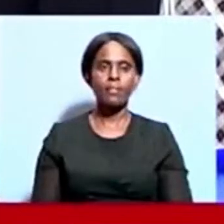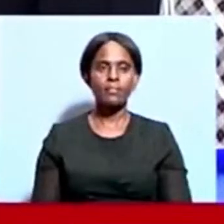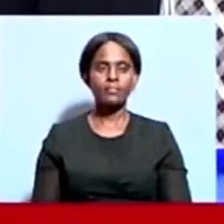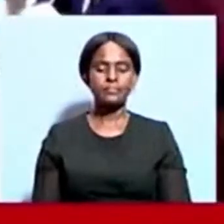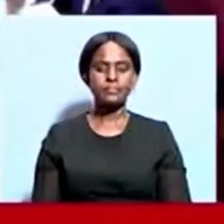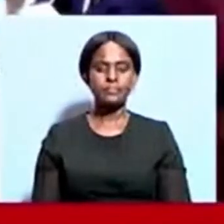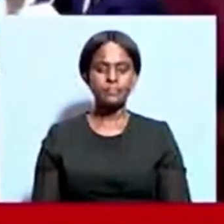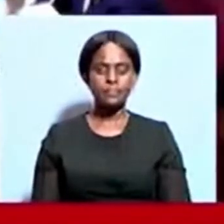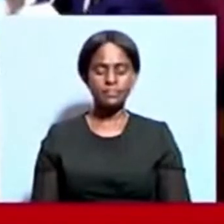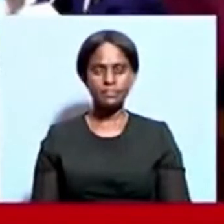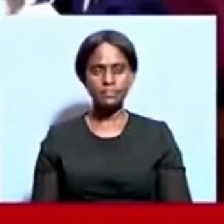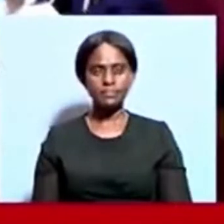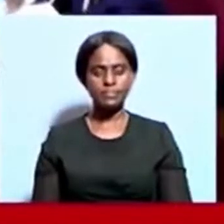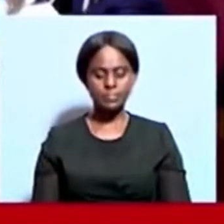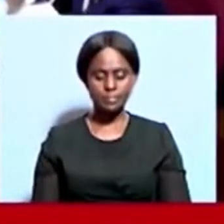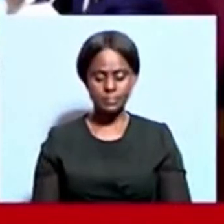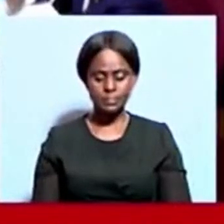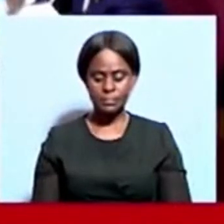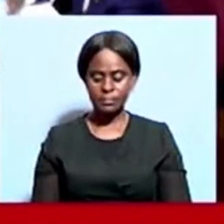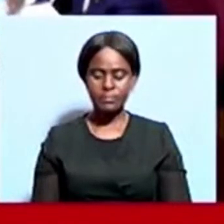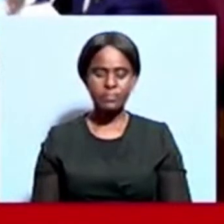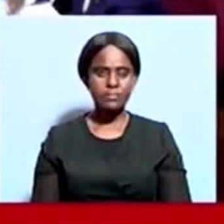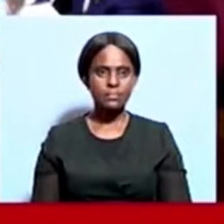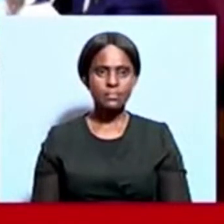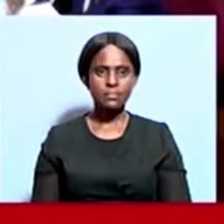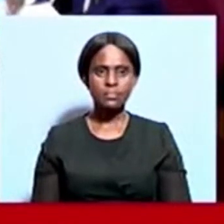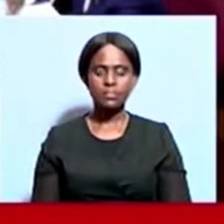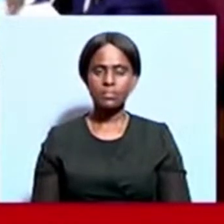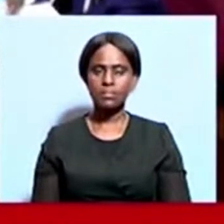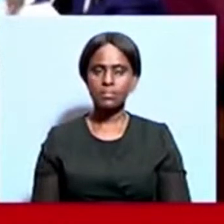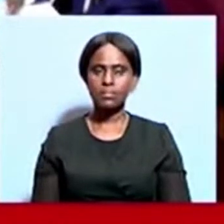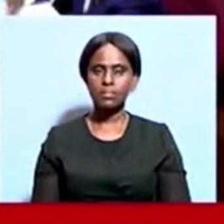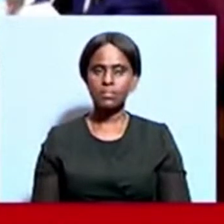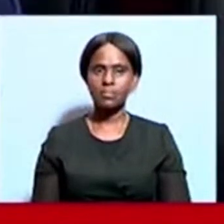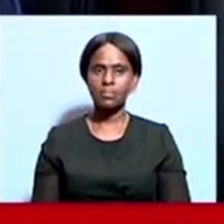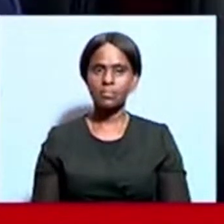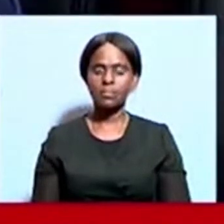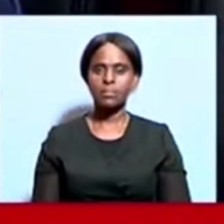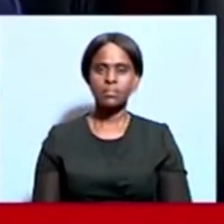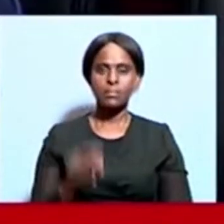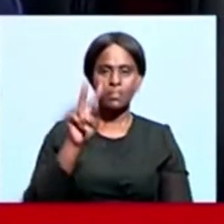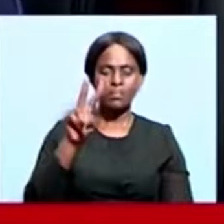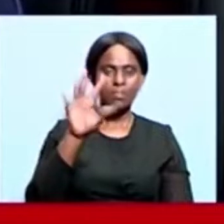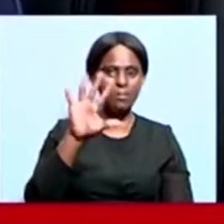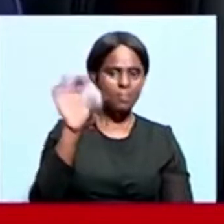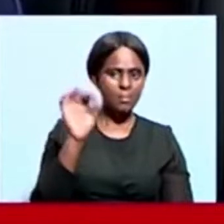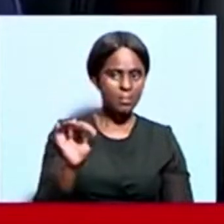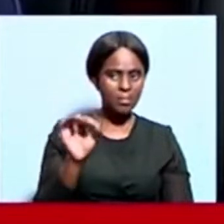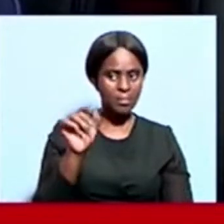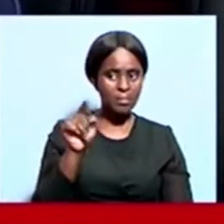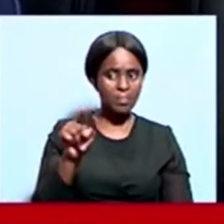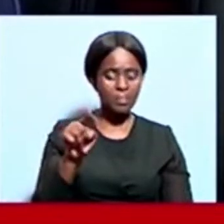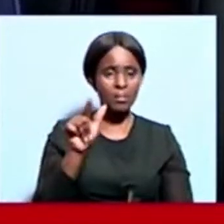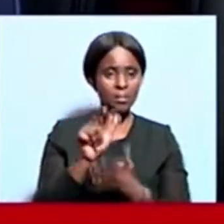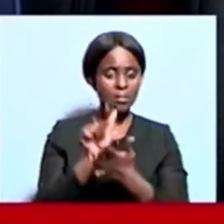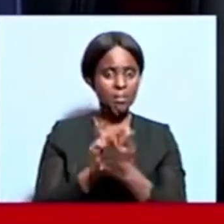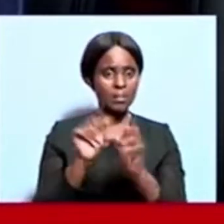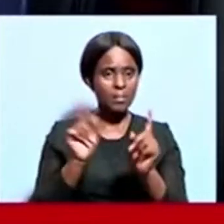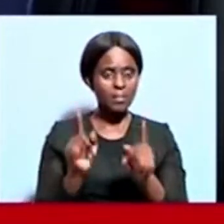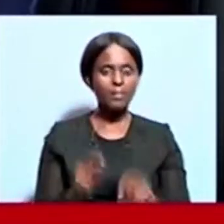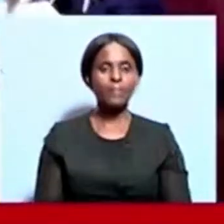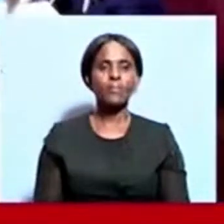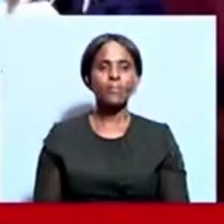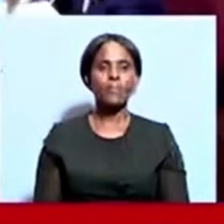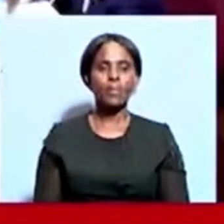Yeah, it's not about Treasurer. utilization, but it's about the 25%. Where is that law?